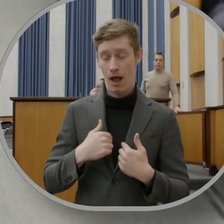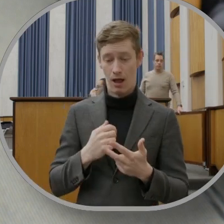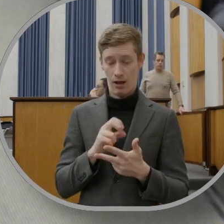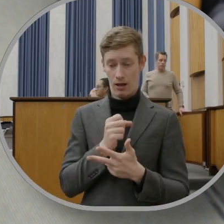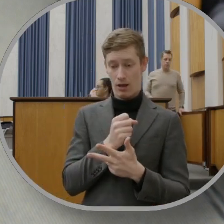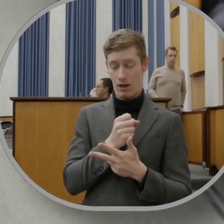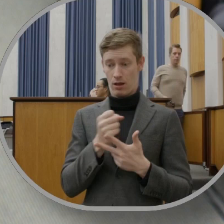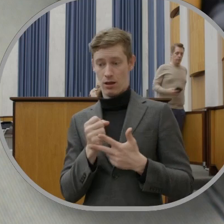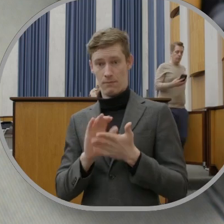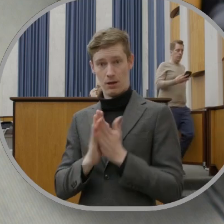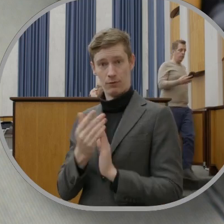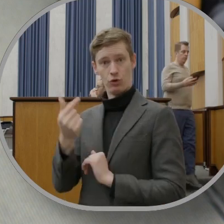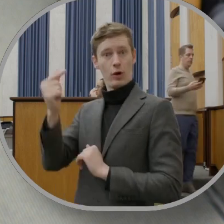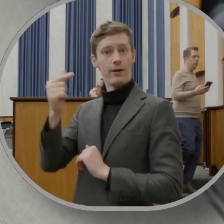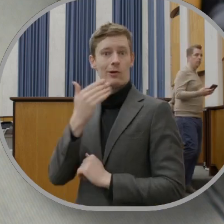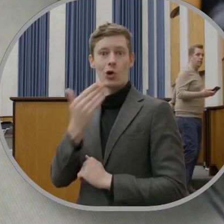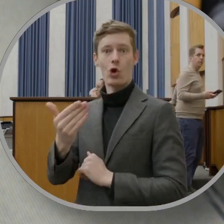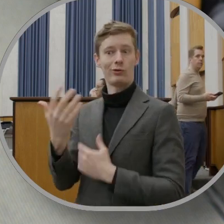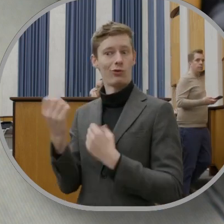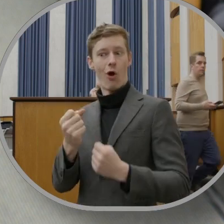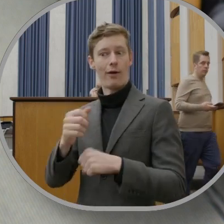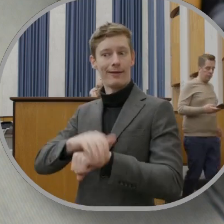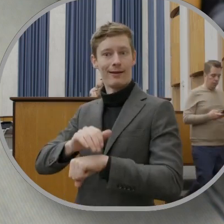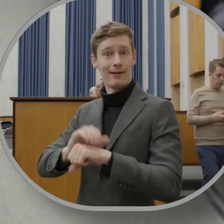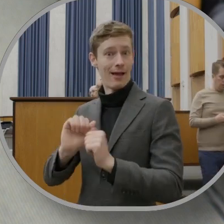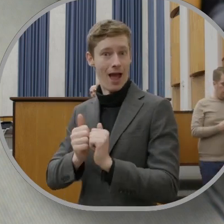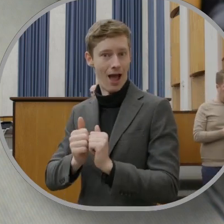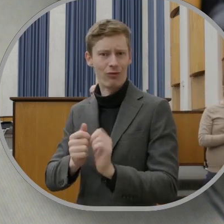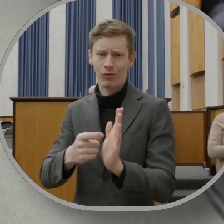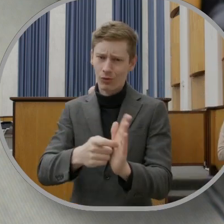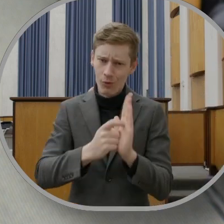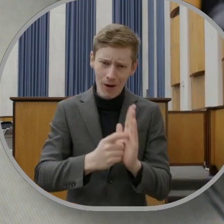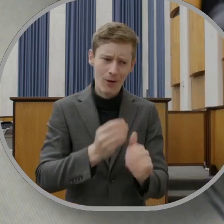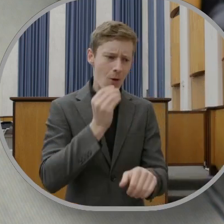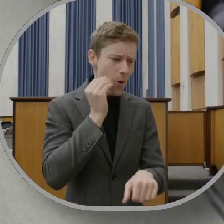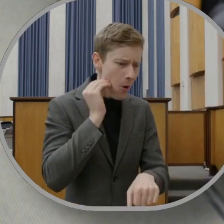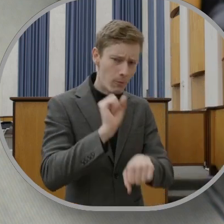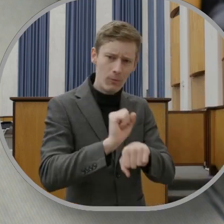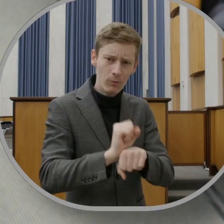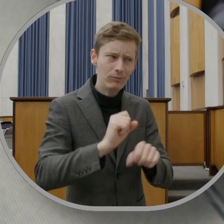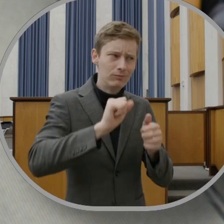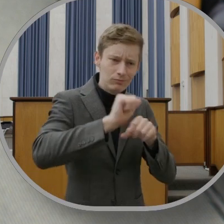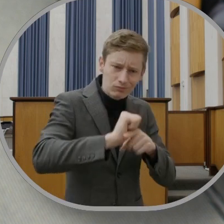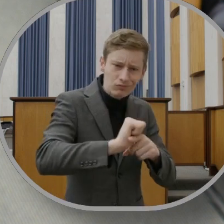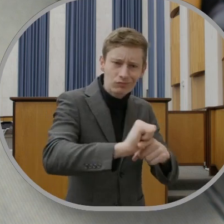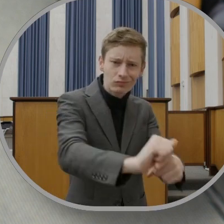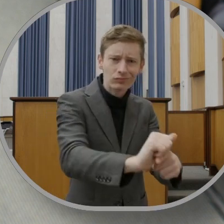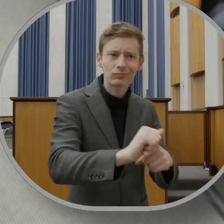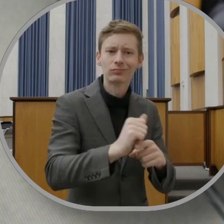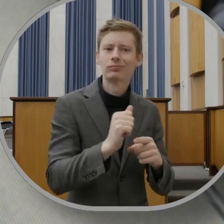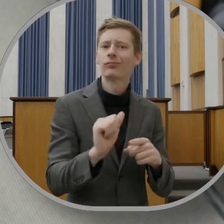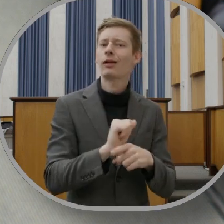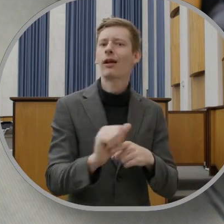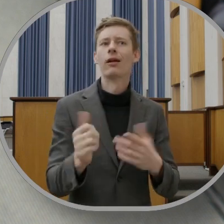without help from home. I can vividly remember my grandmother working with me on the refrigerator, spelling out words like pop and